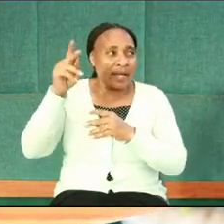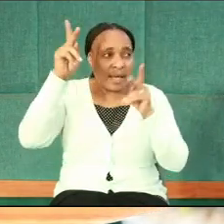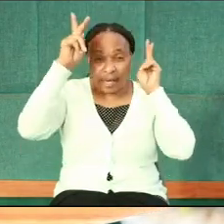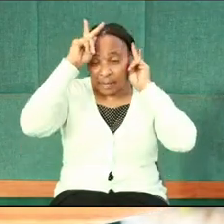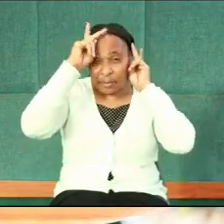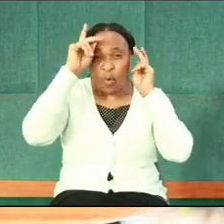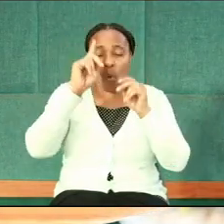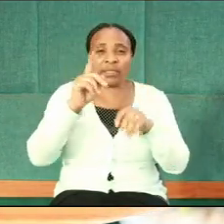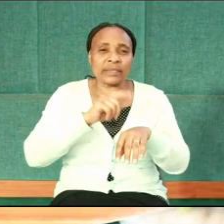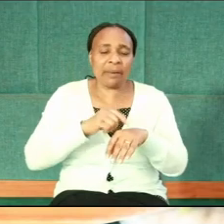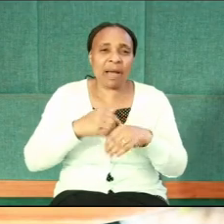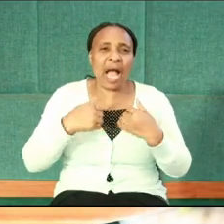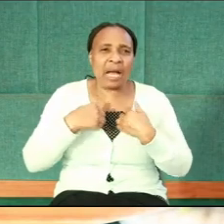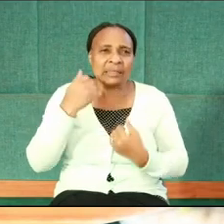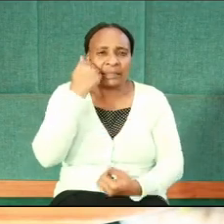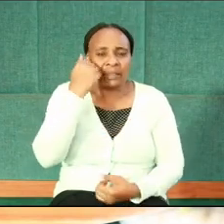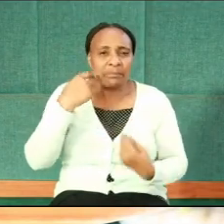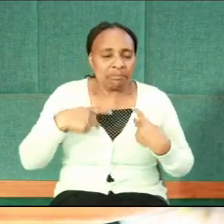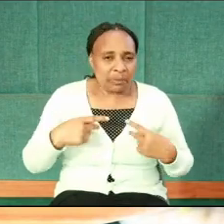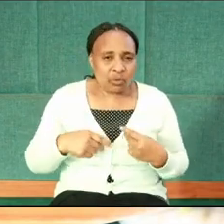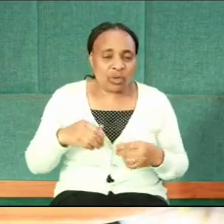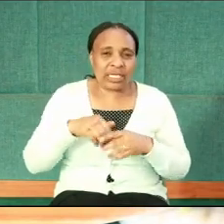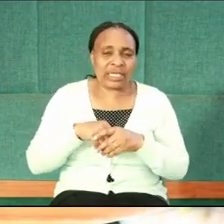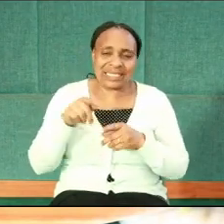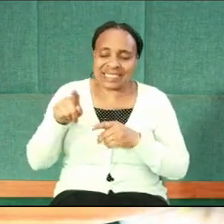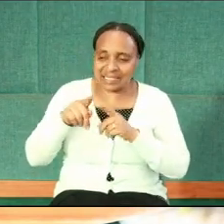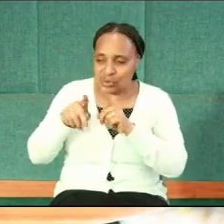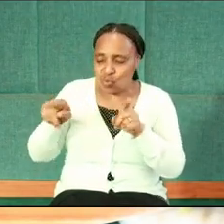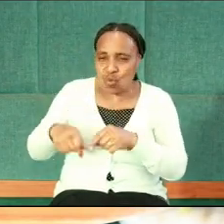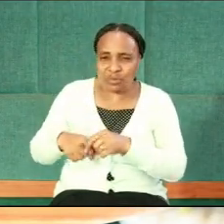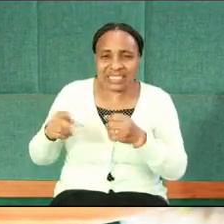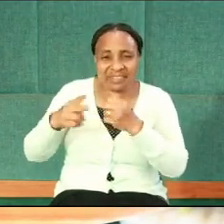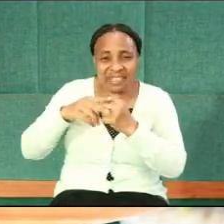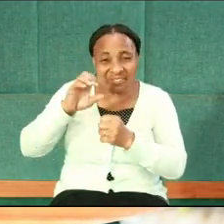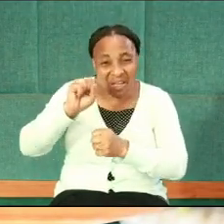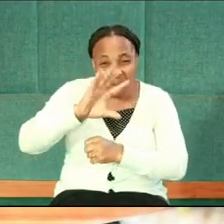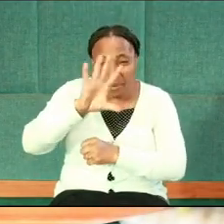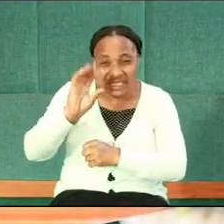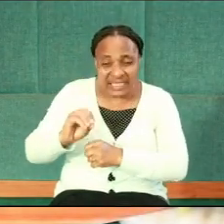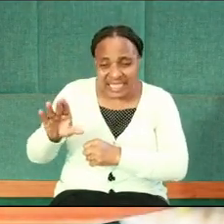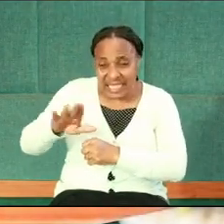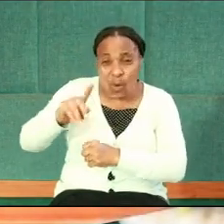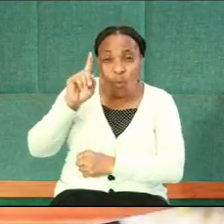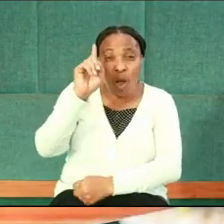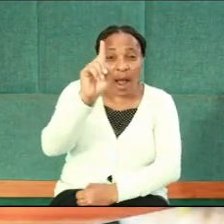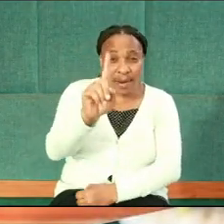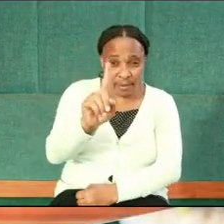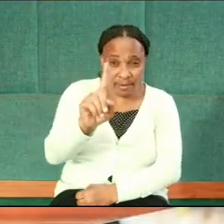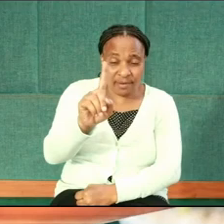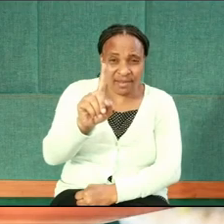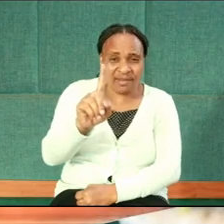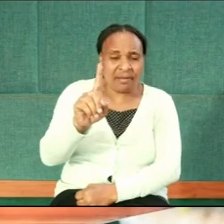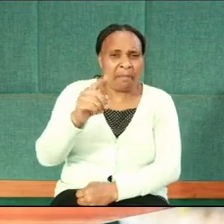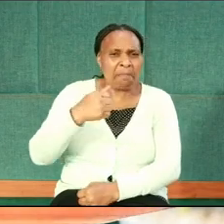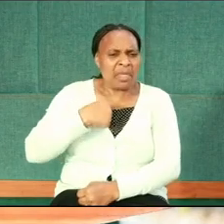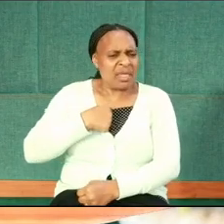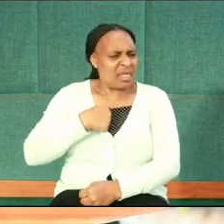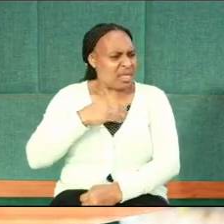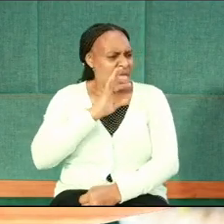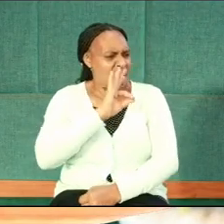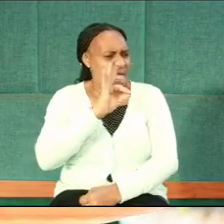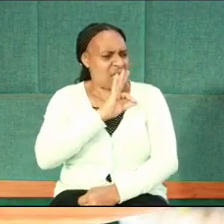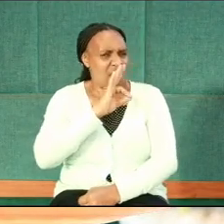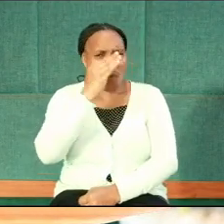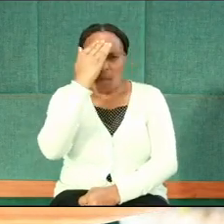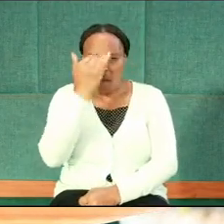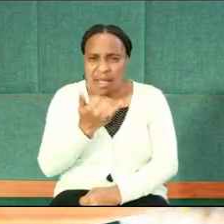had patients in that ward, 75% were coming from one area. And you know, I was curious to find out why.